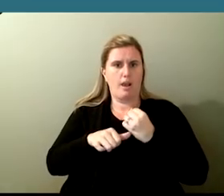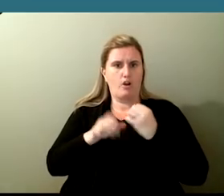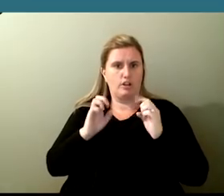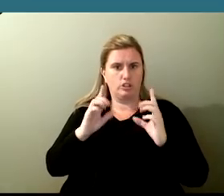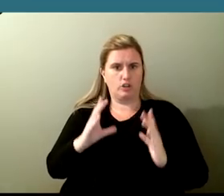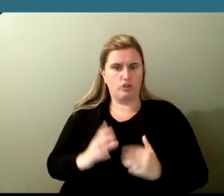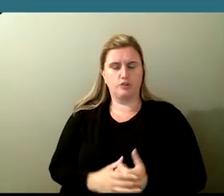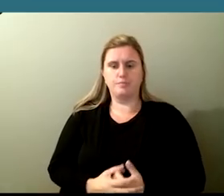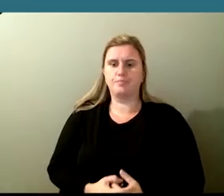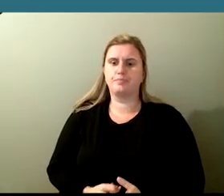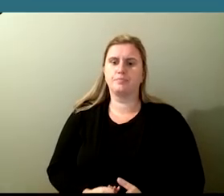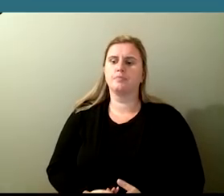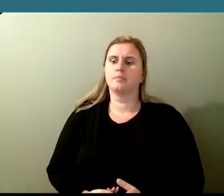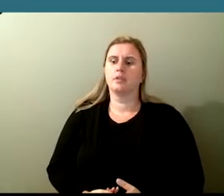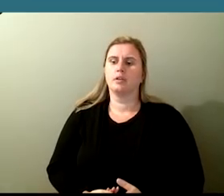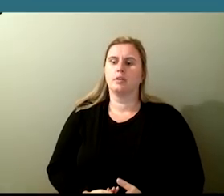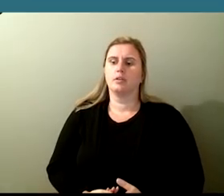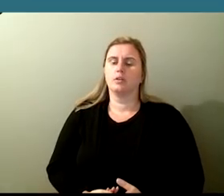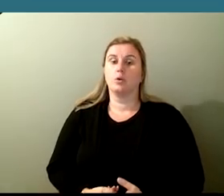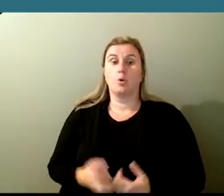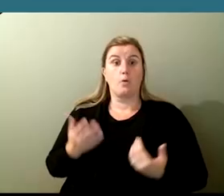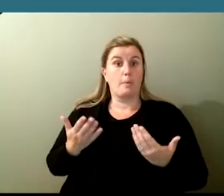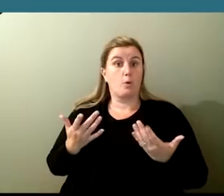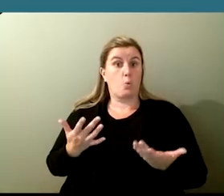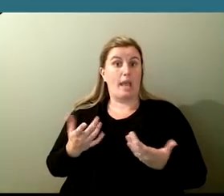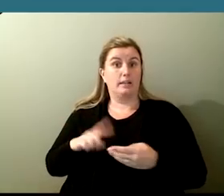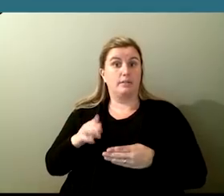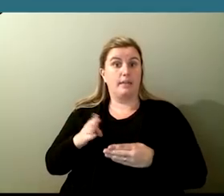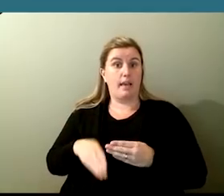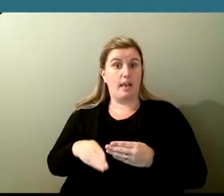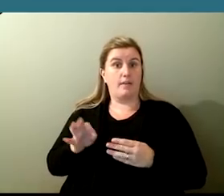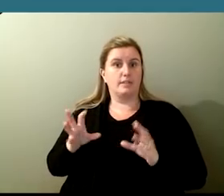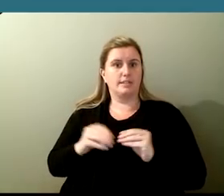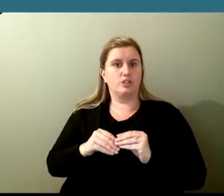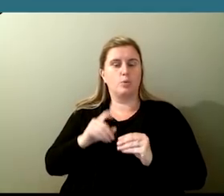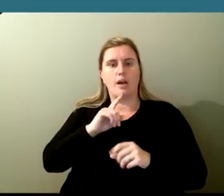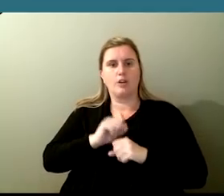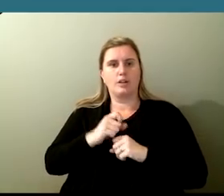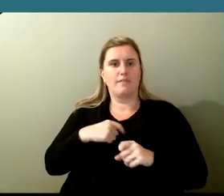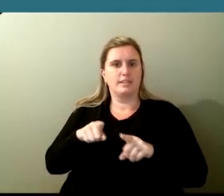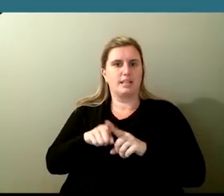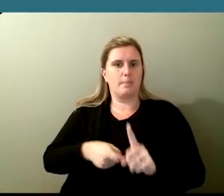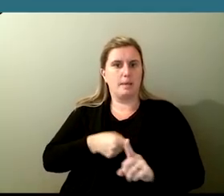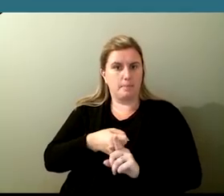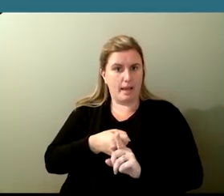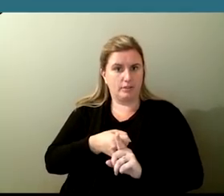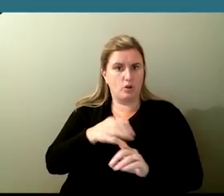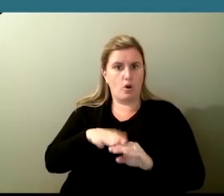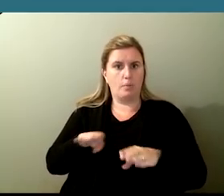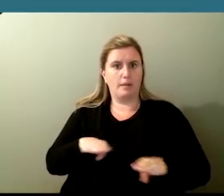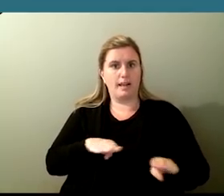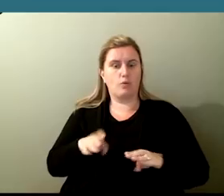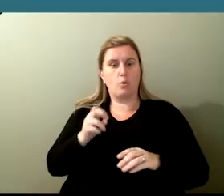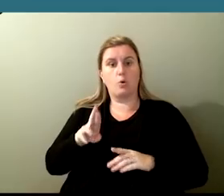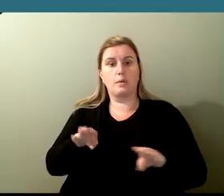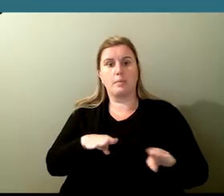know? Or if waiting until the end of the session is going to have the same impact on behavior, or